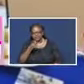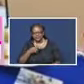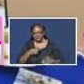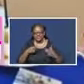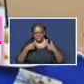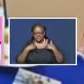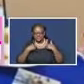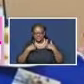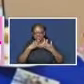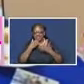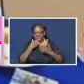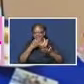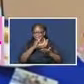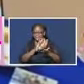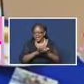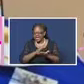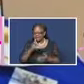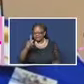guava bean pancake.